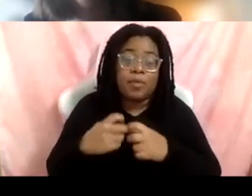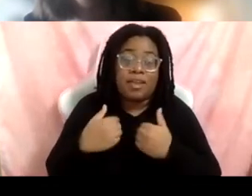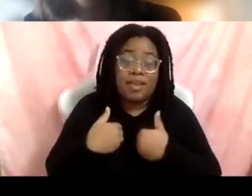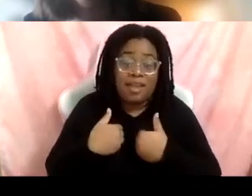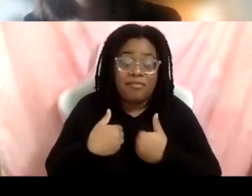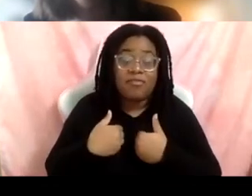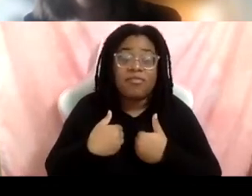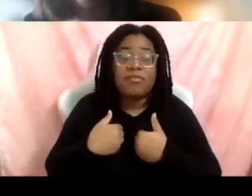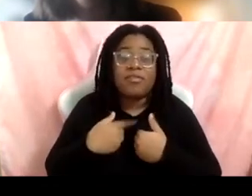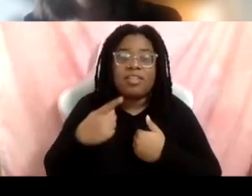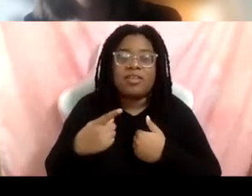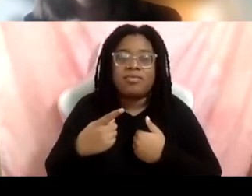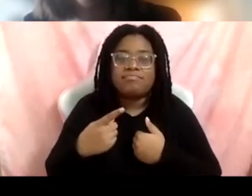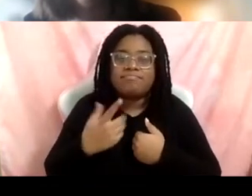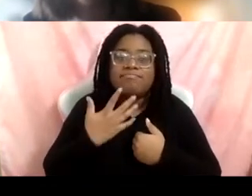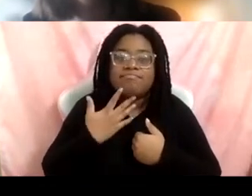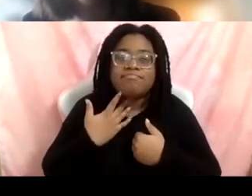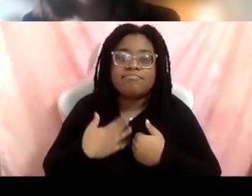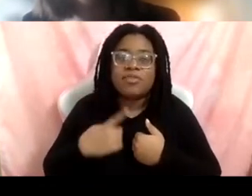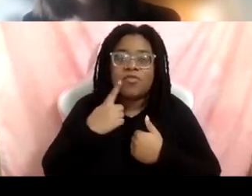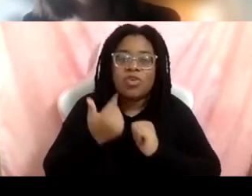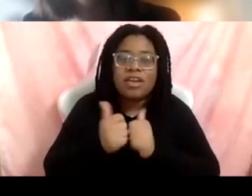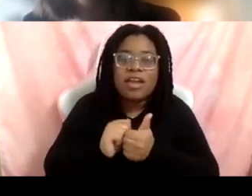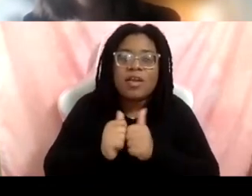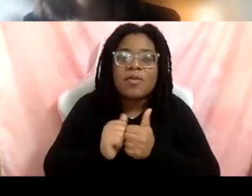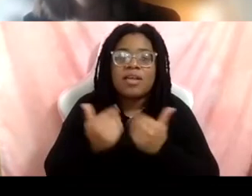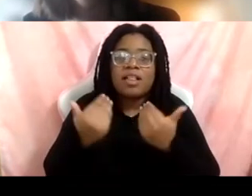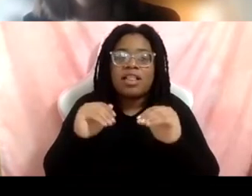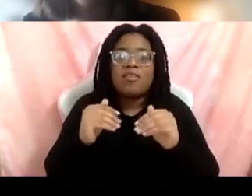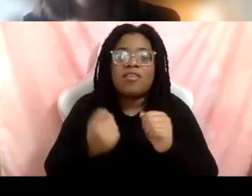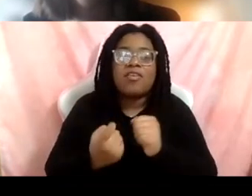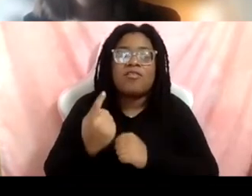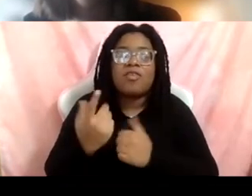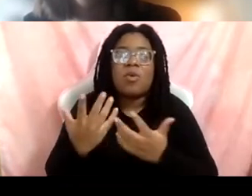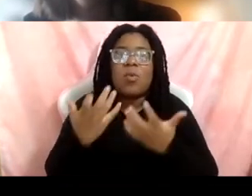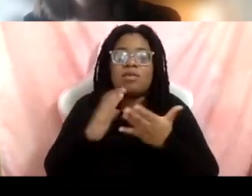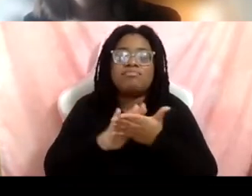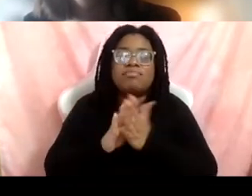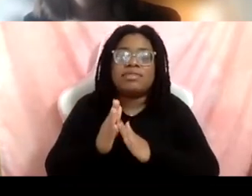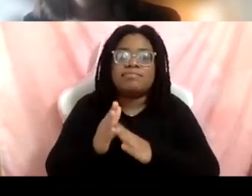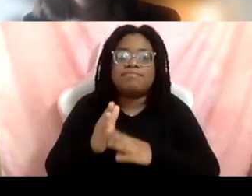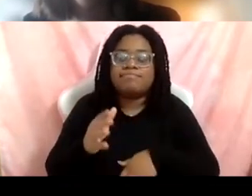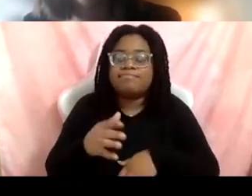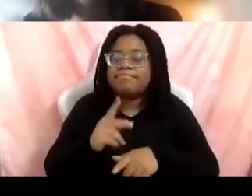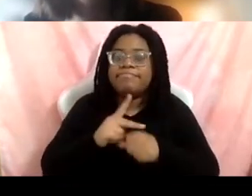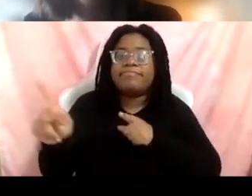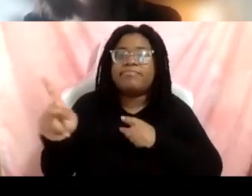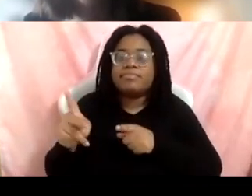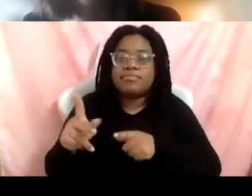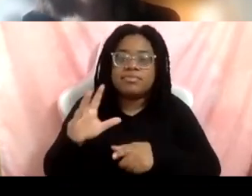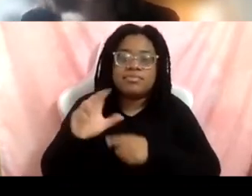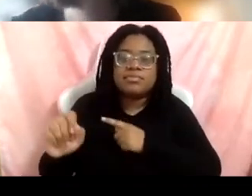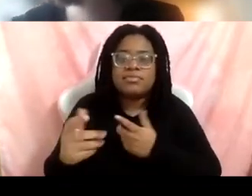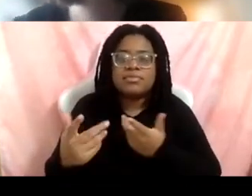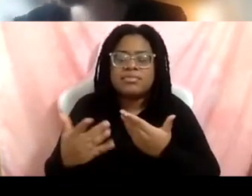like bloodthirsty on a competitive level, because everybody wants to be Martin Scorsese or whoever, and